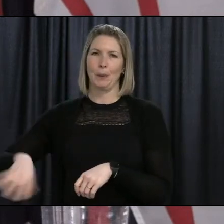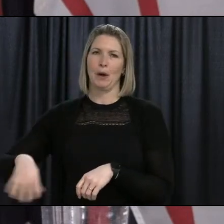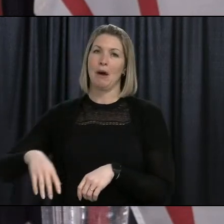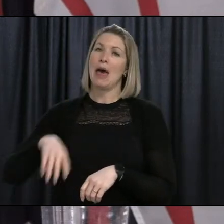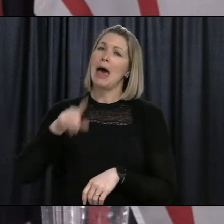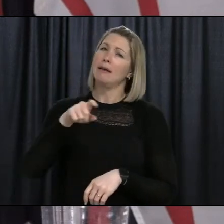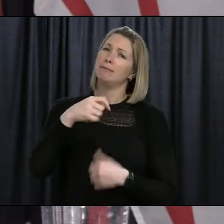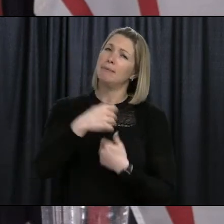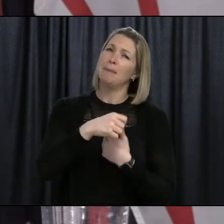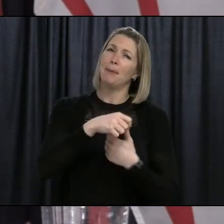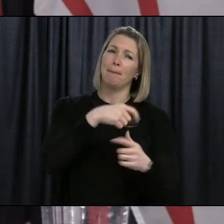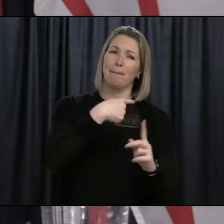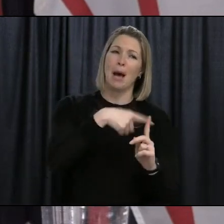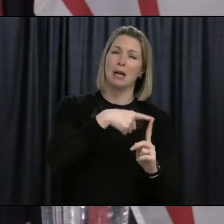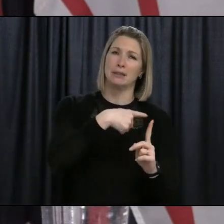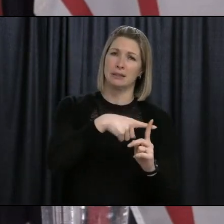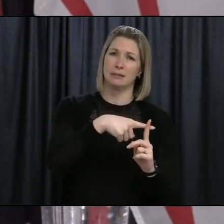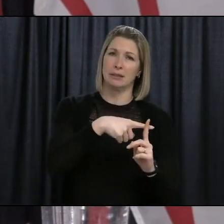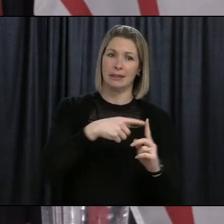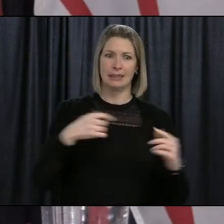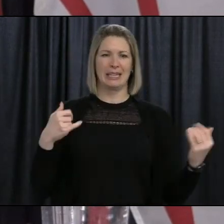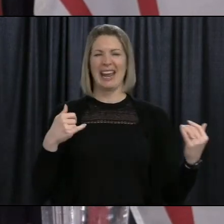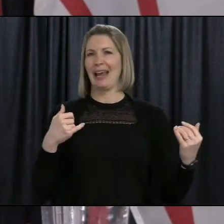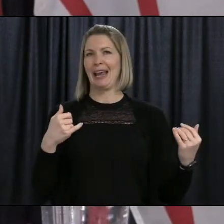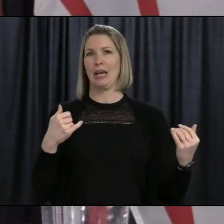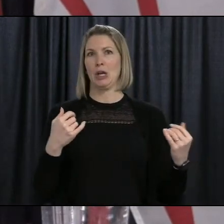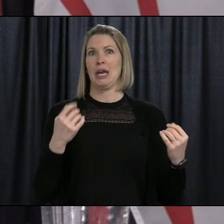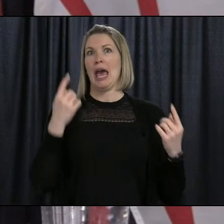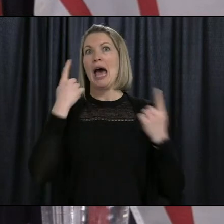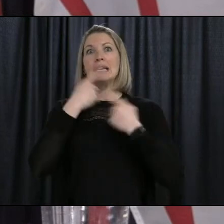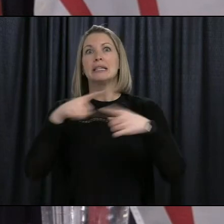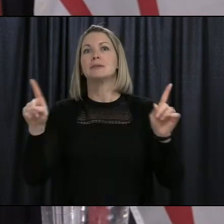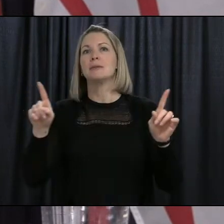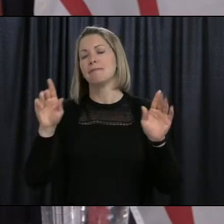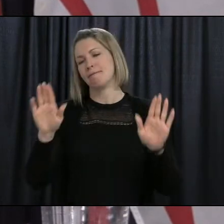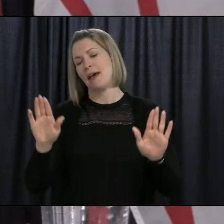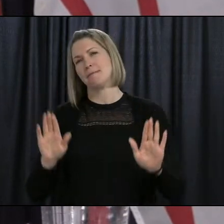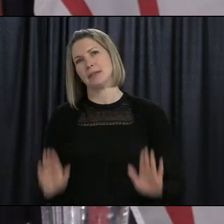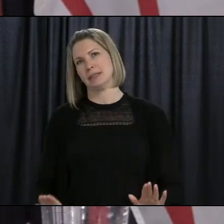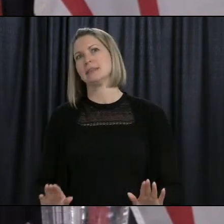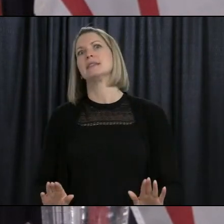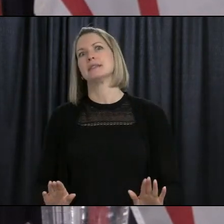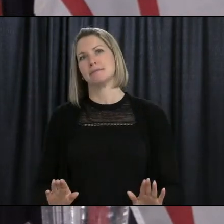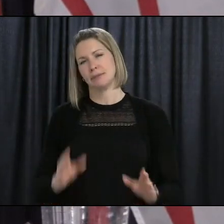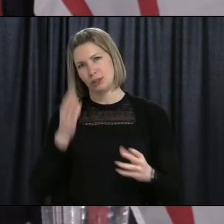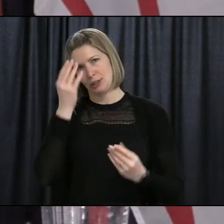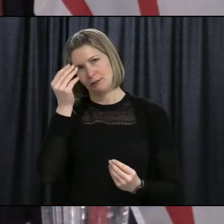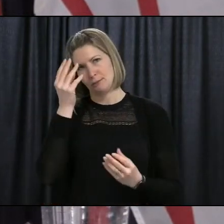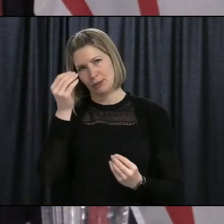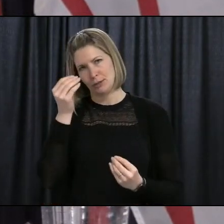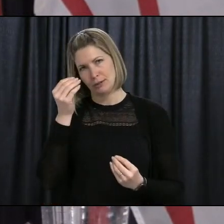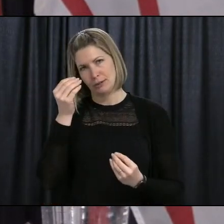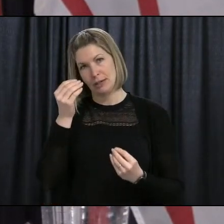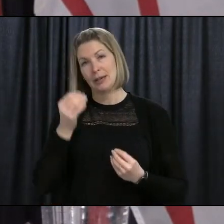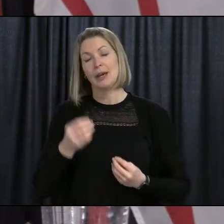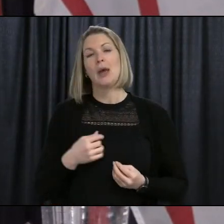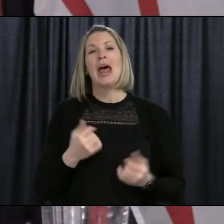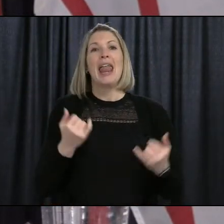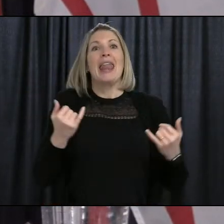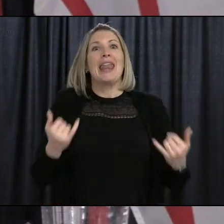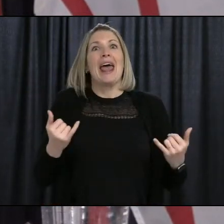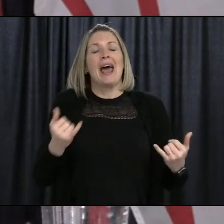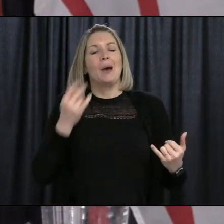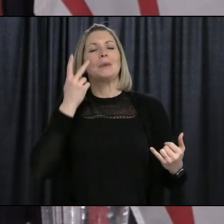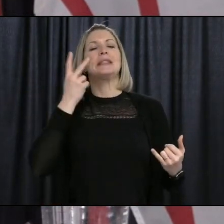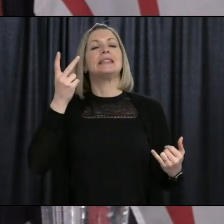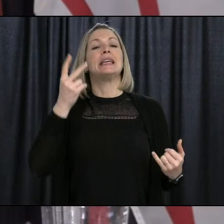week, today, is great news. The light at the end of the tunnel is brightening. It's getting closer. It's a